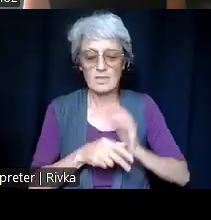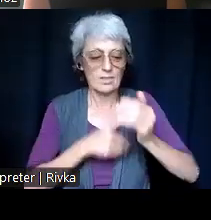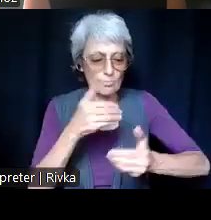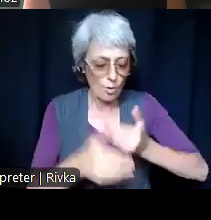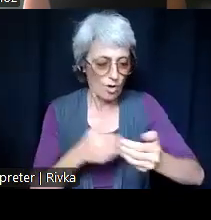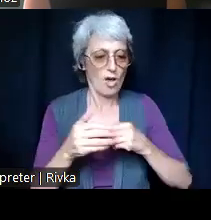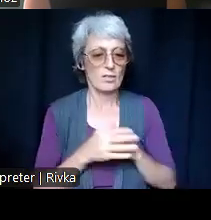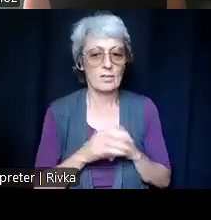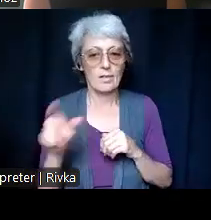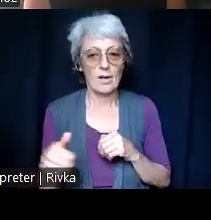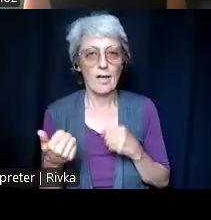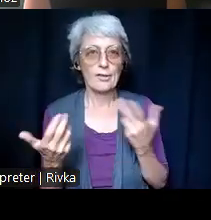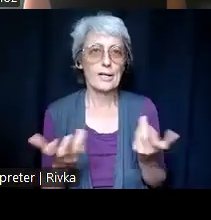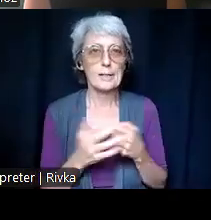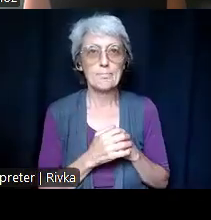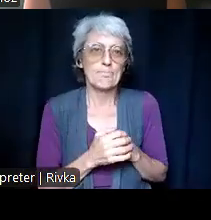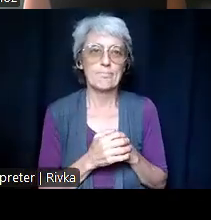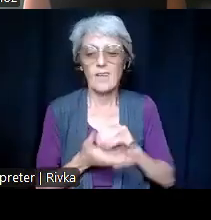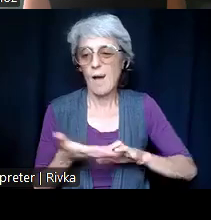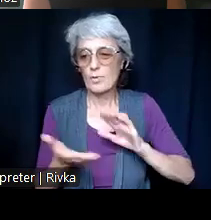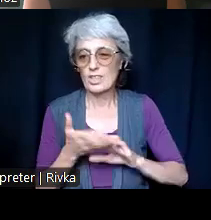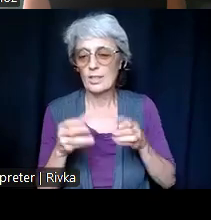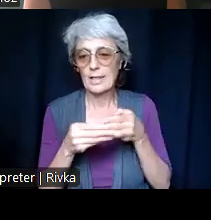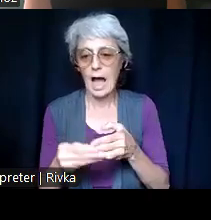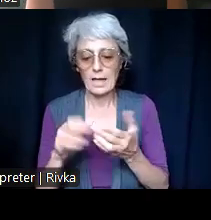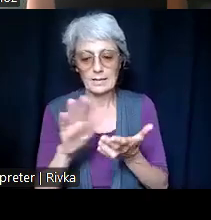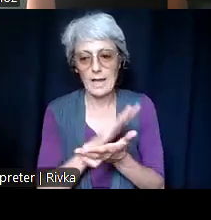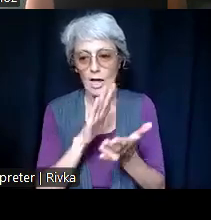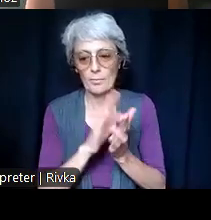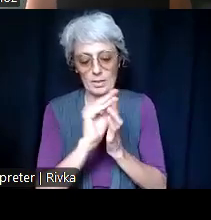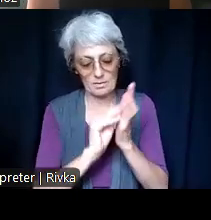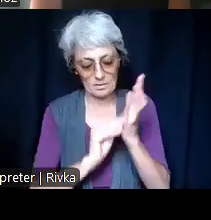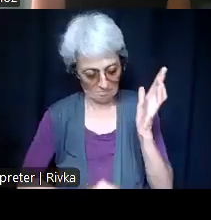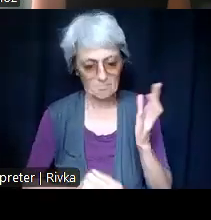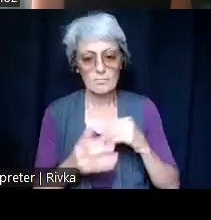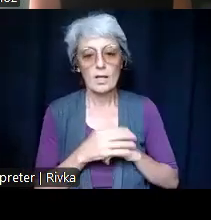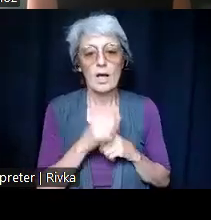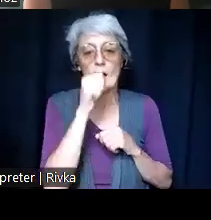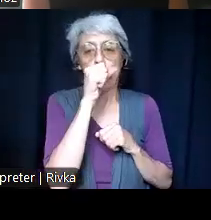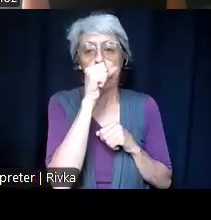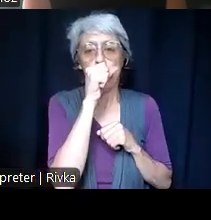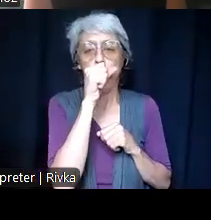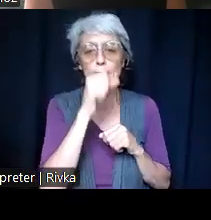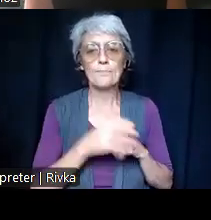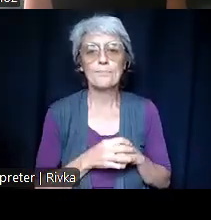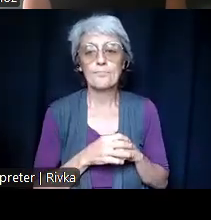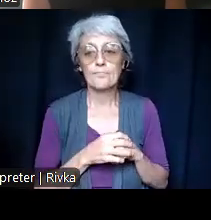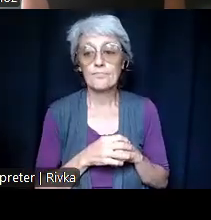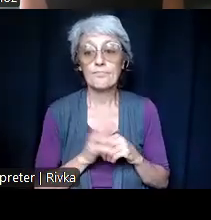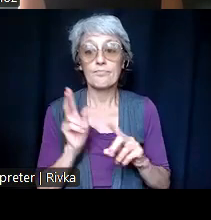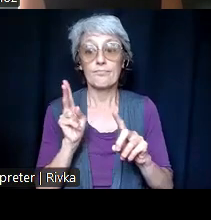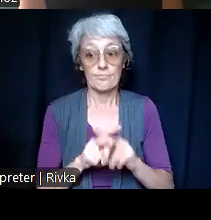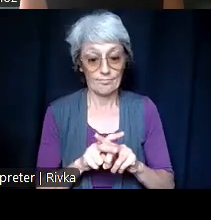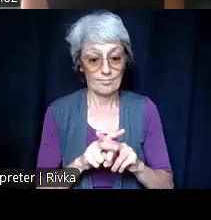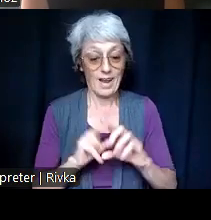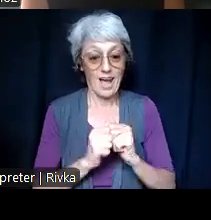other operational guidance documents were developed. I think in practice, the way this typically